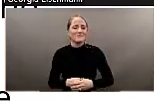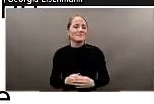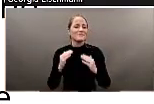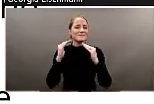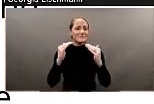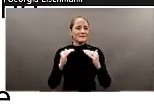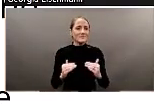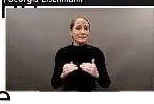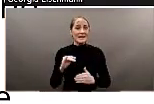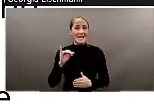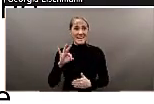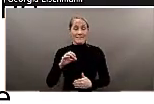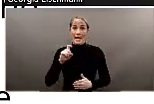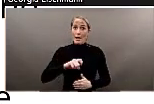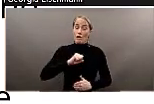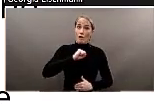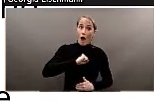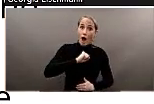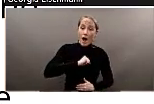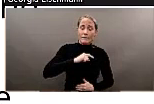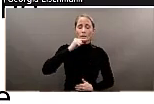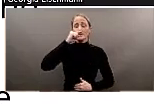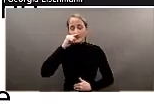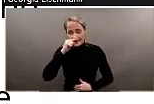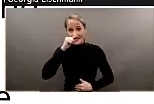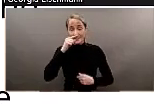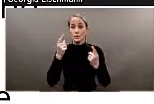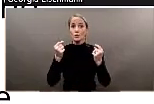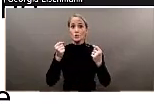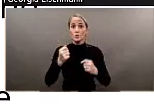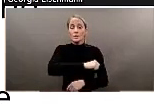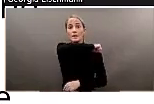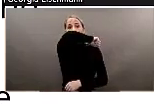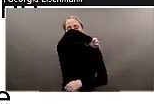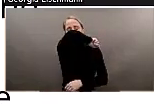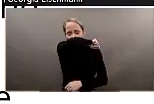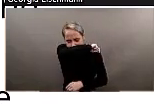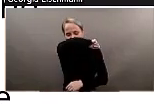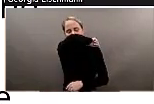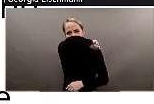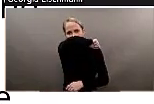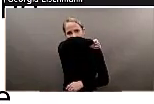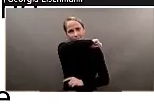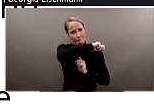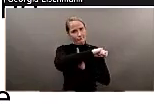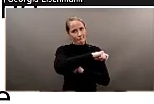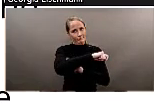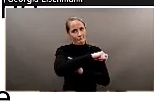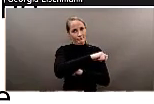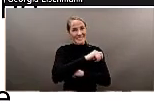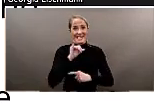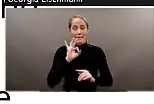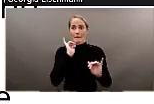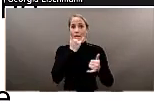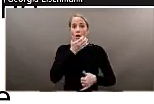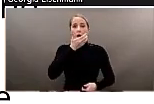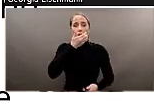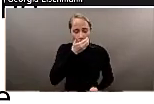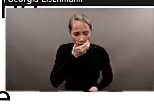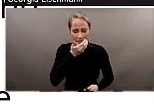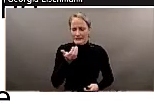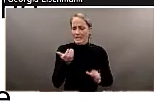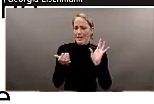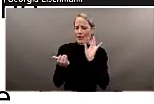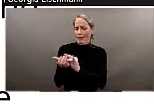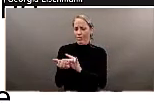The basics about what do you do when you have to cough or sneeze, right? So it's into the sleeve, not on the hands, because then, you could shake somebody's hand or touch a doorknob